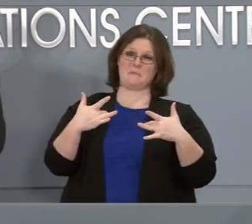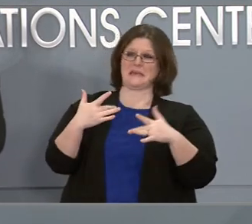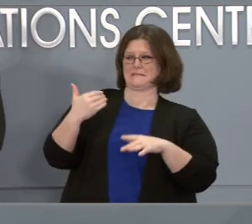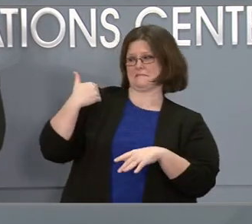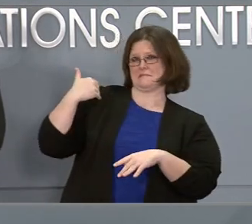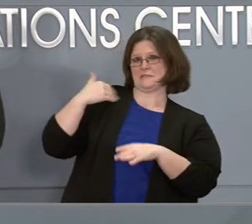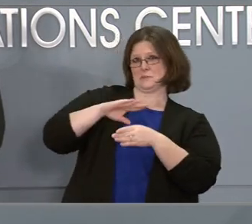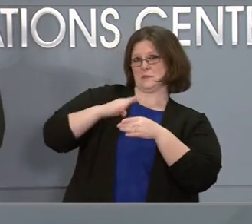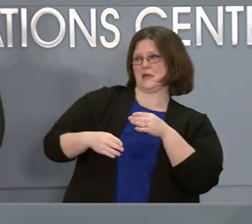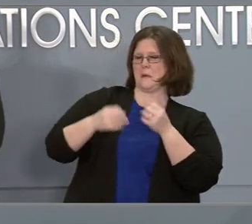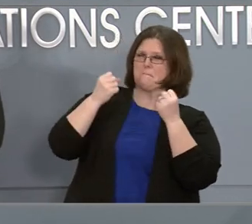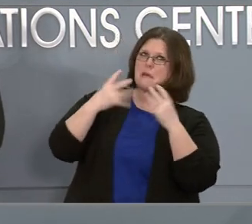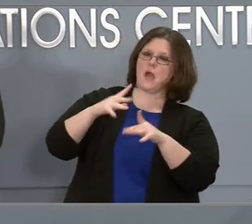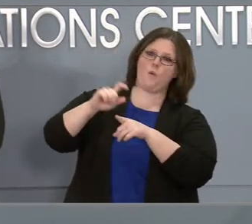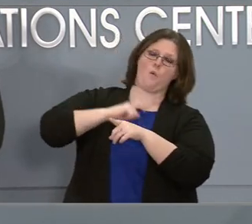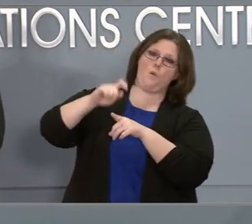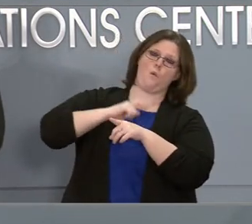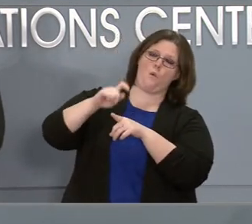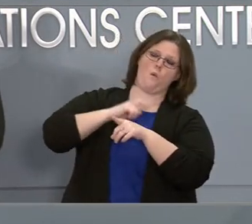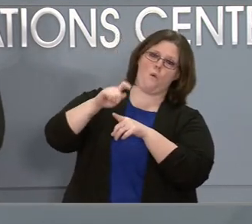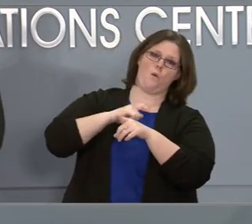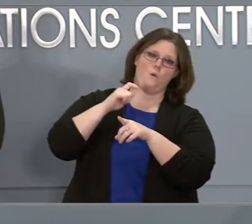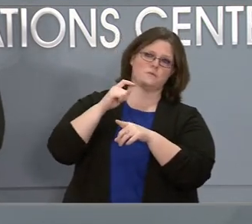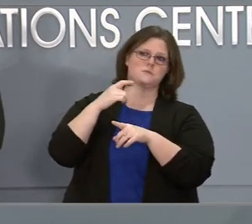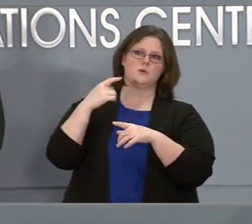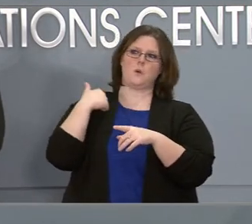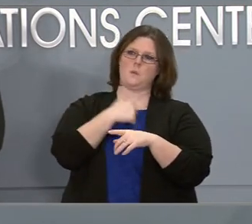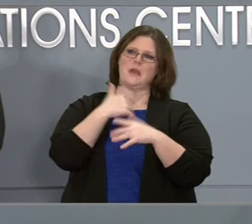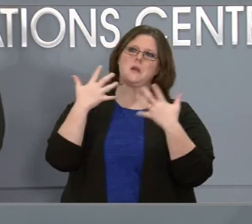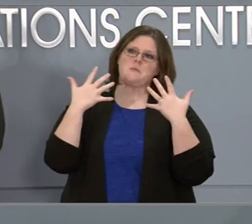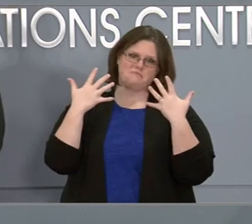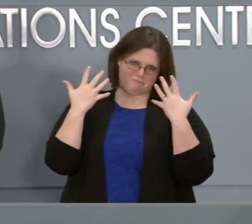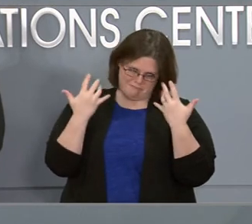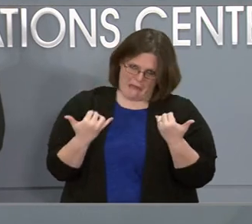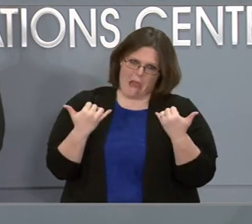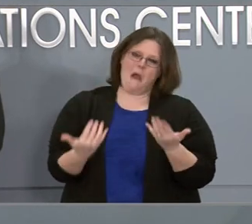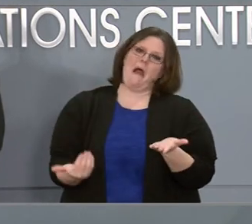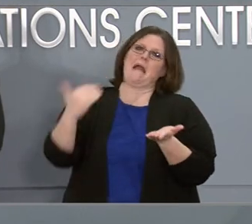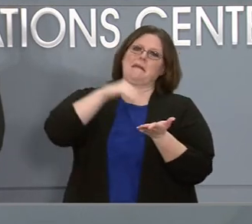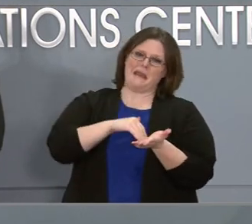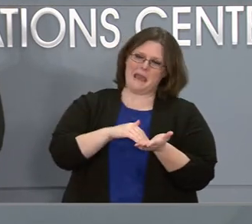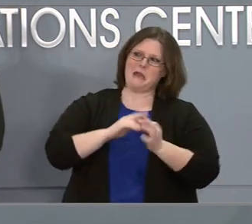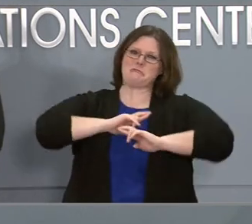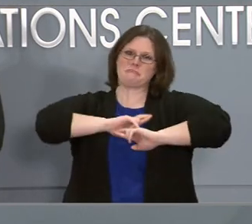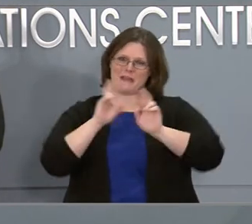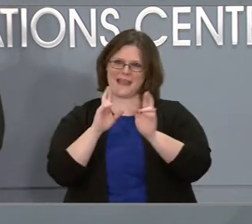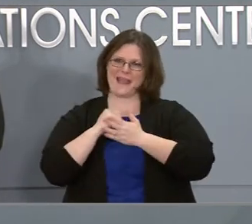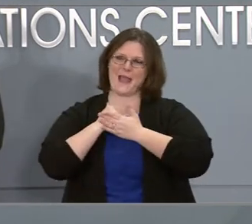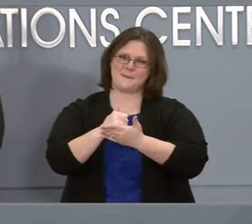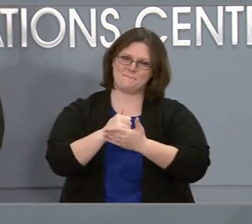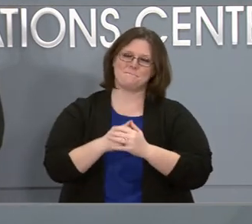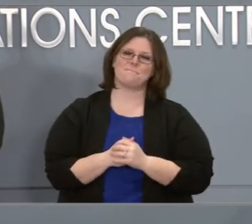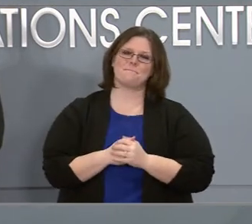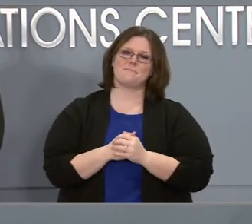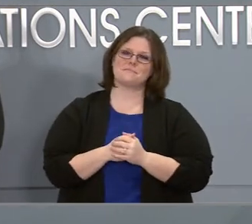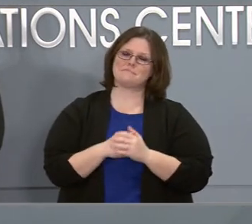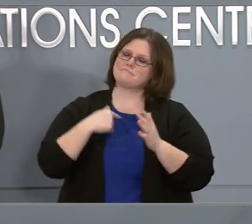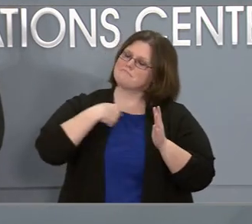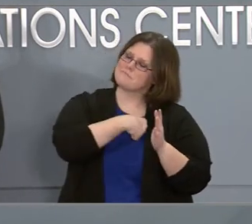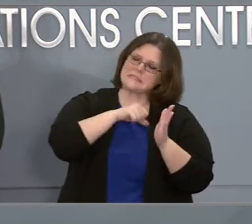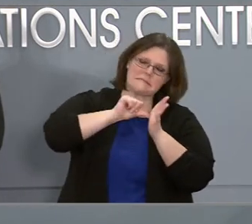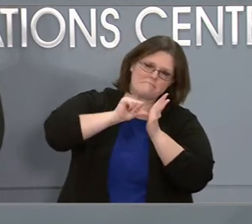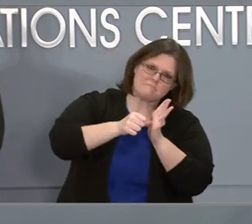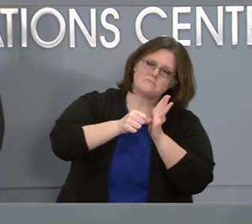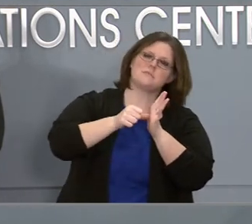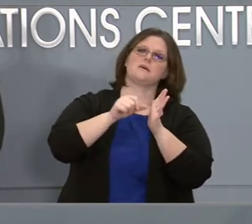by our communication centers, and we are ready to again help those in need. Our messages remain the same. Only those who must drive